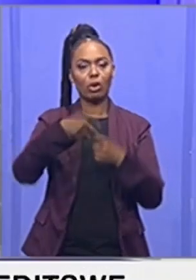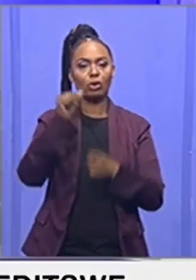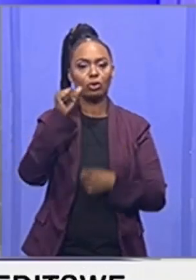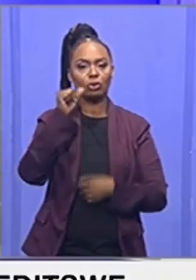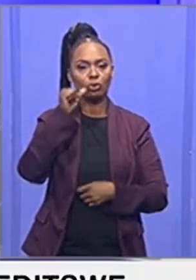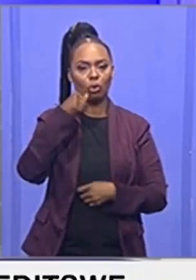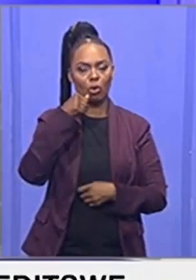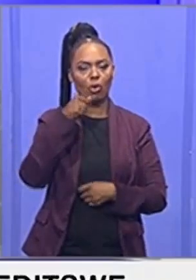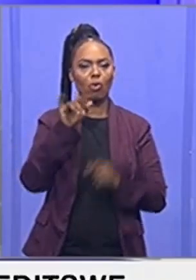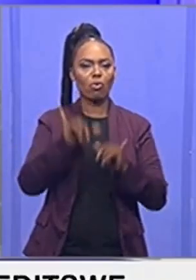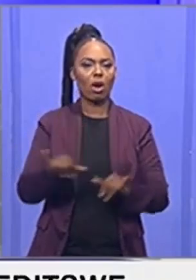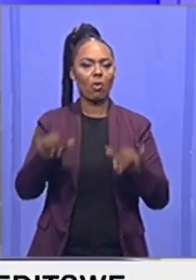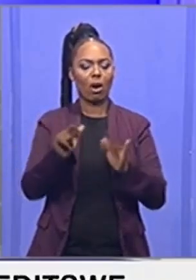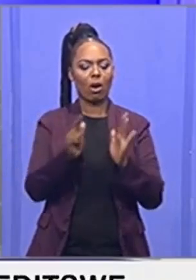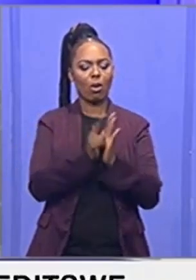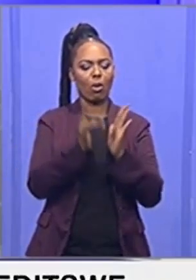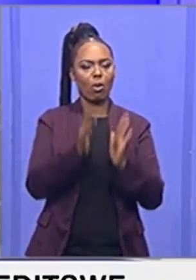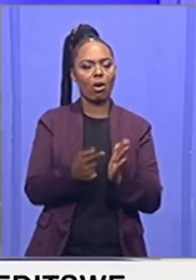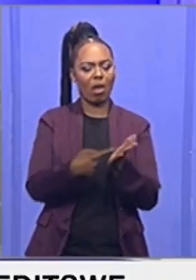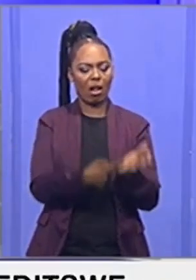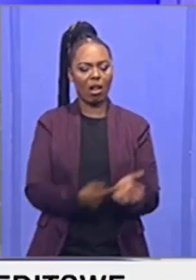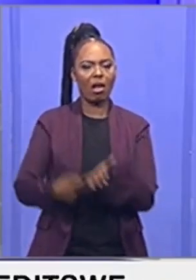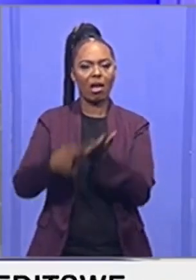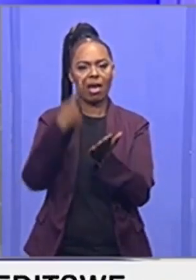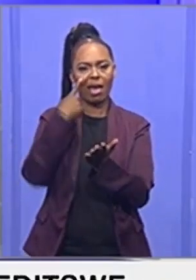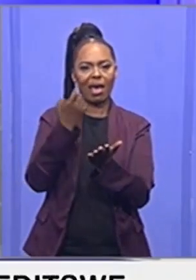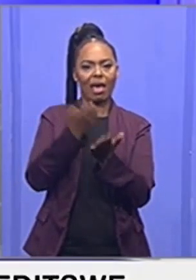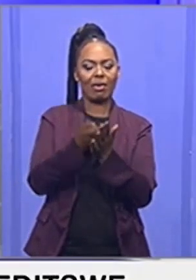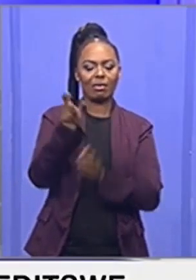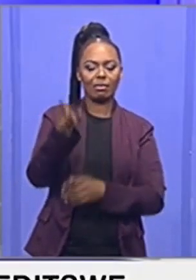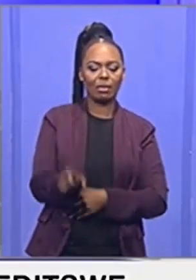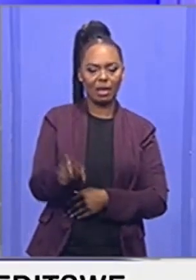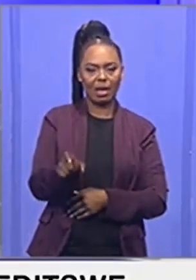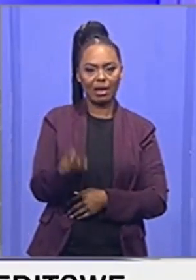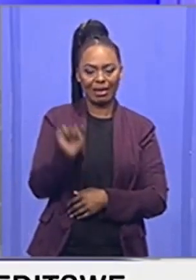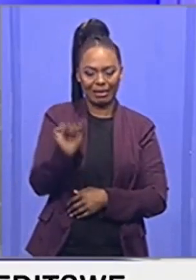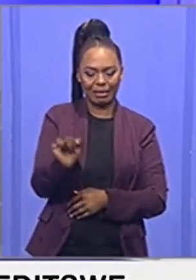senzoiwa e tlhole go fitlha ka mosogo le tla bueledi go sekaseka bopaki